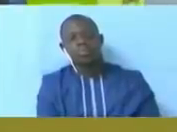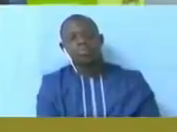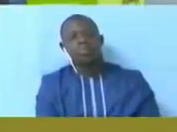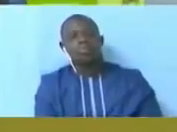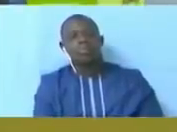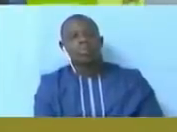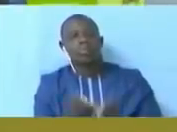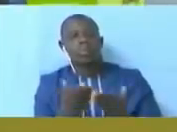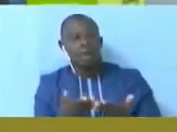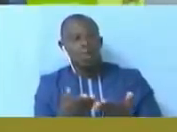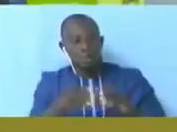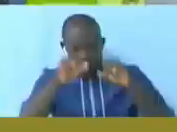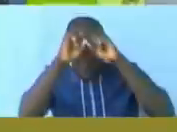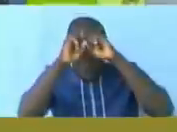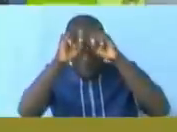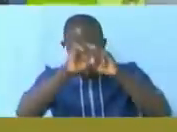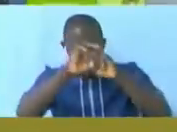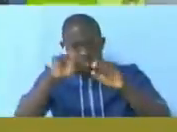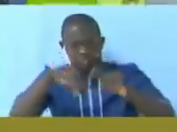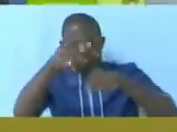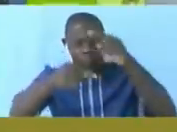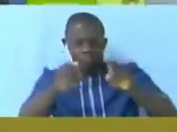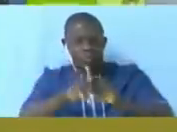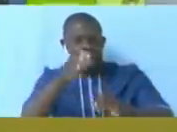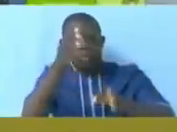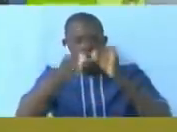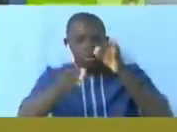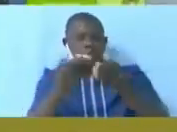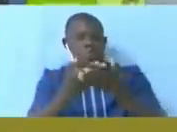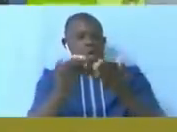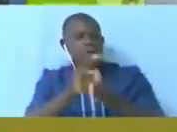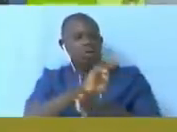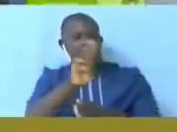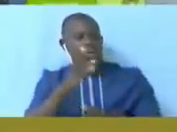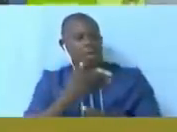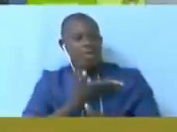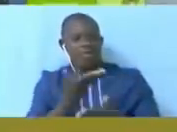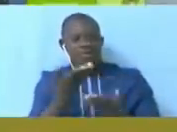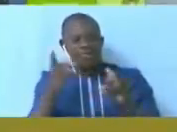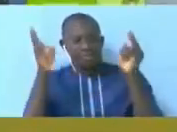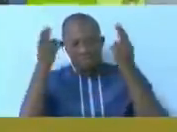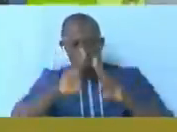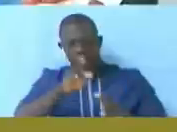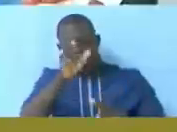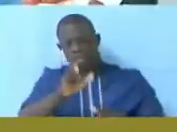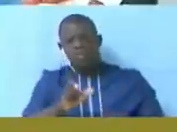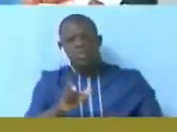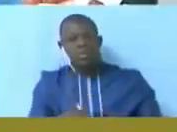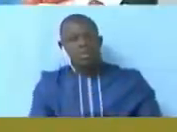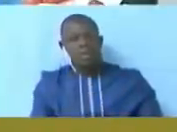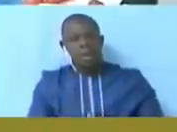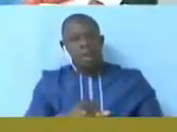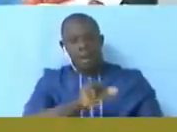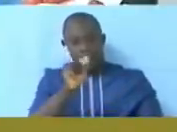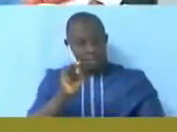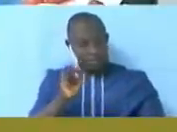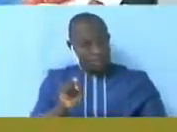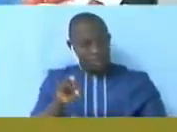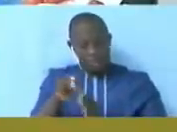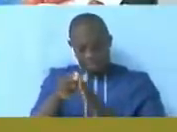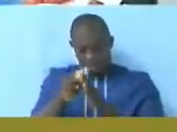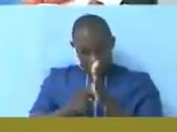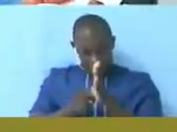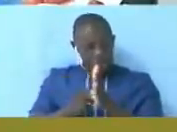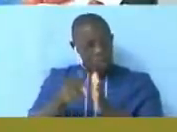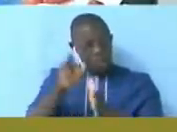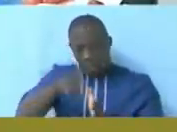lack of lawyers bitum mansakunda manna kito nyin tamandino katu man lawyer soto. And that was a requirement in capital offenses that